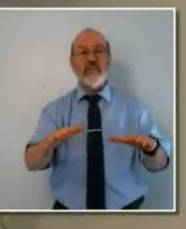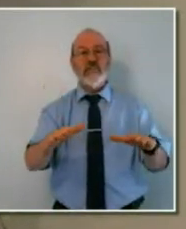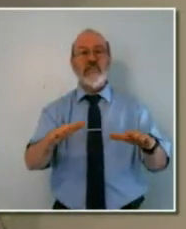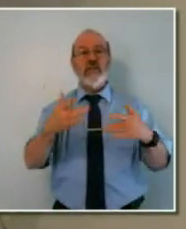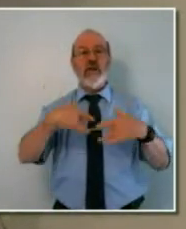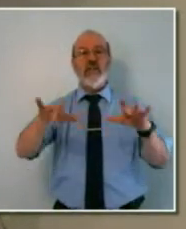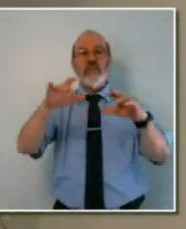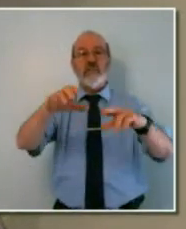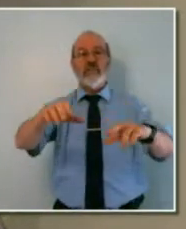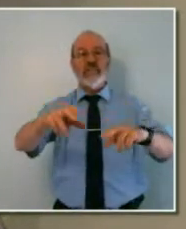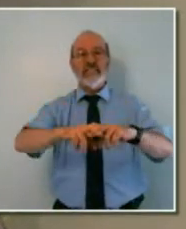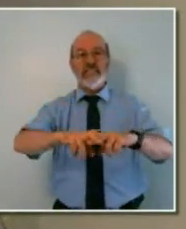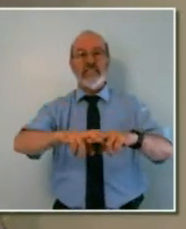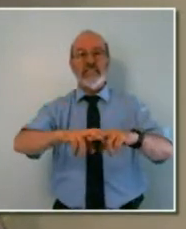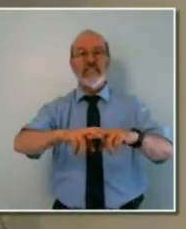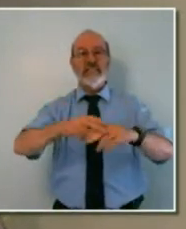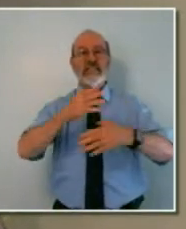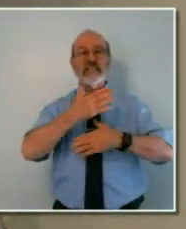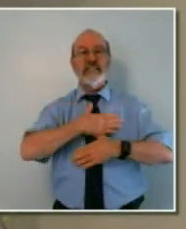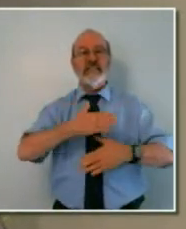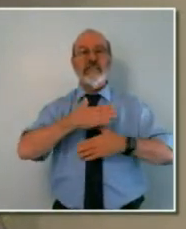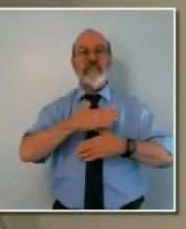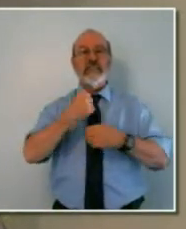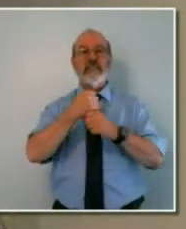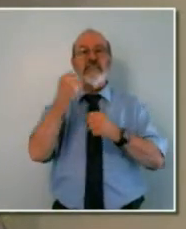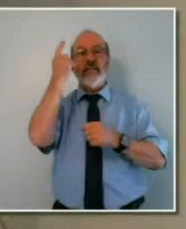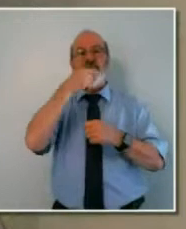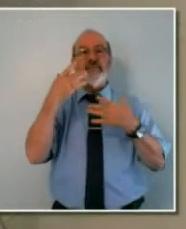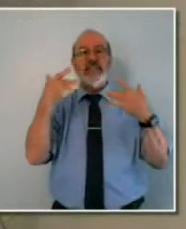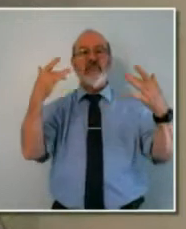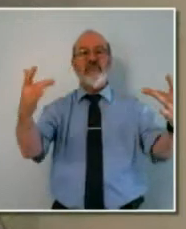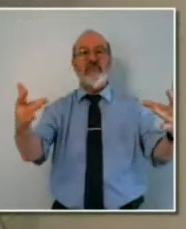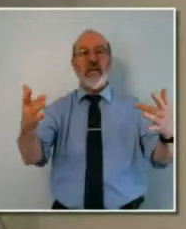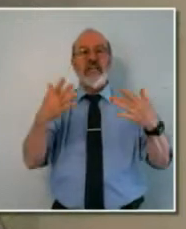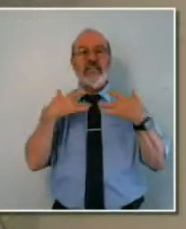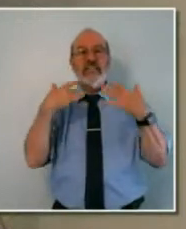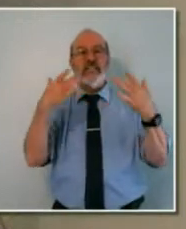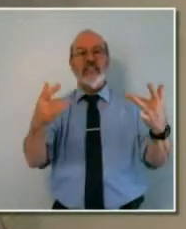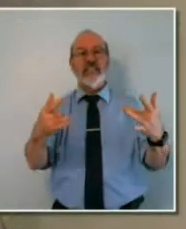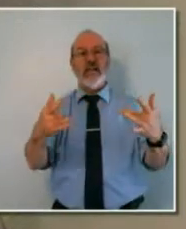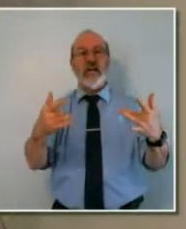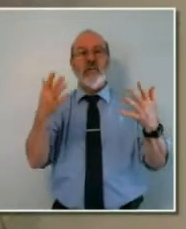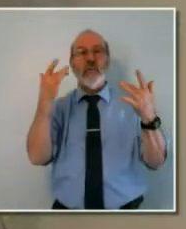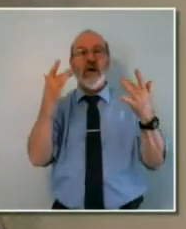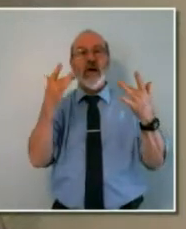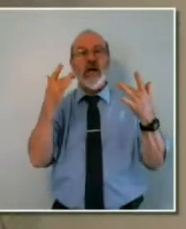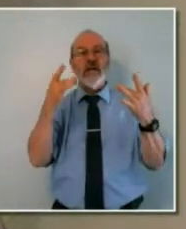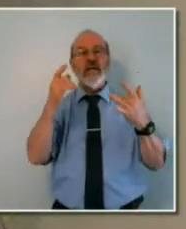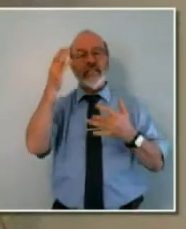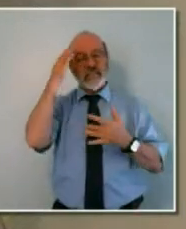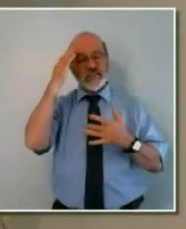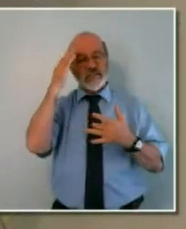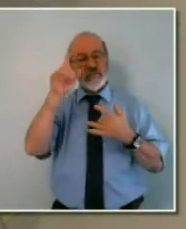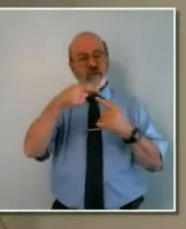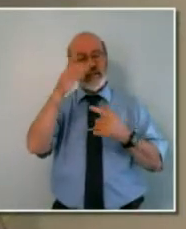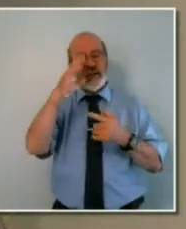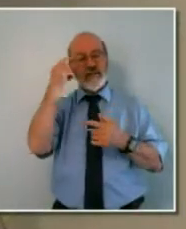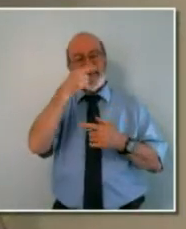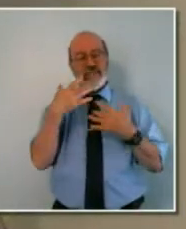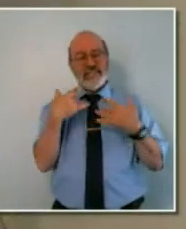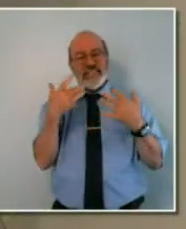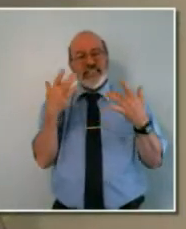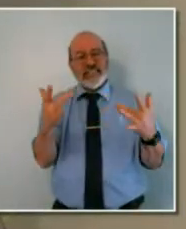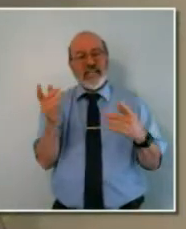seat, please cause your face to shine. Shine forth. Why? Because they knew that when God's face shines toward his